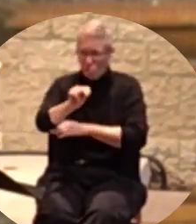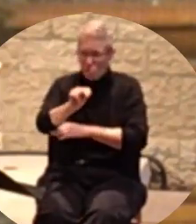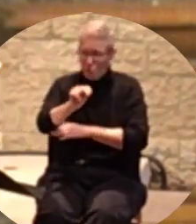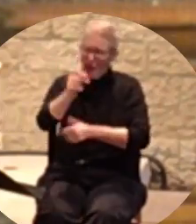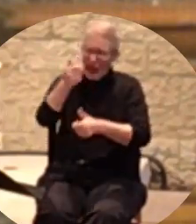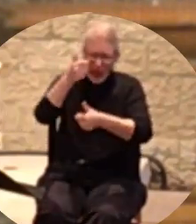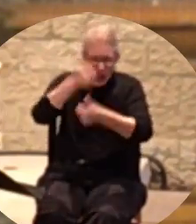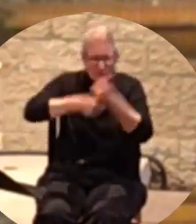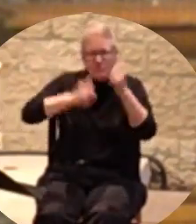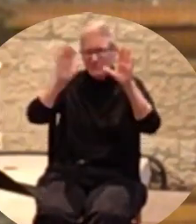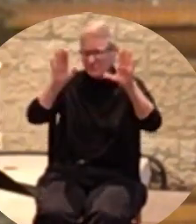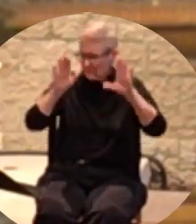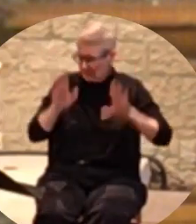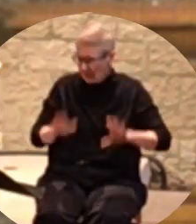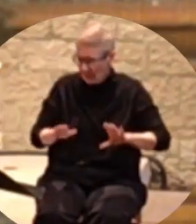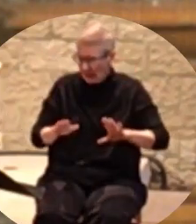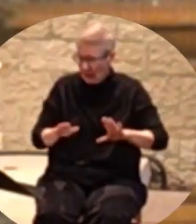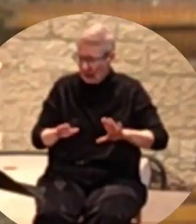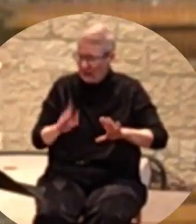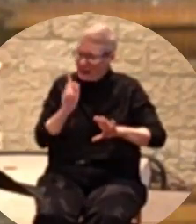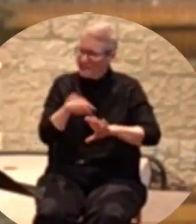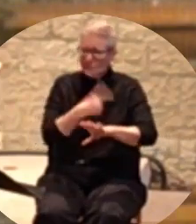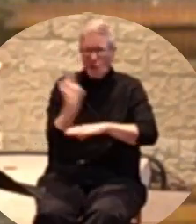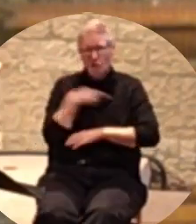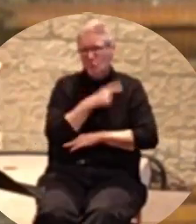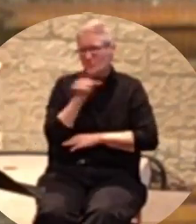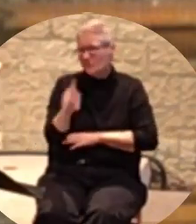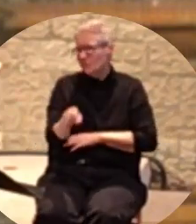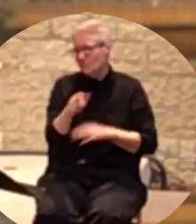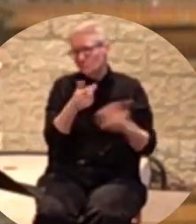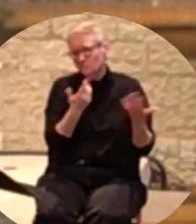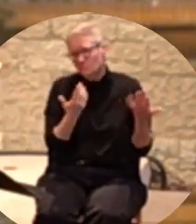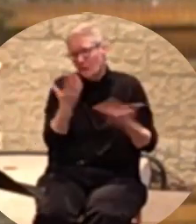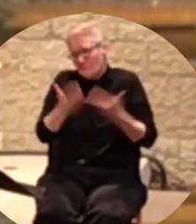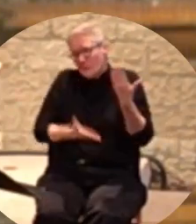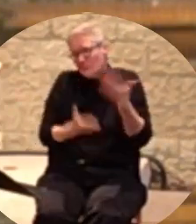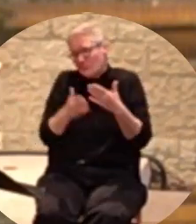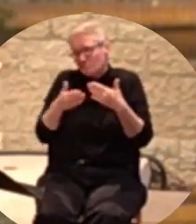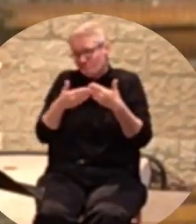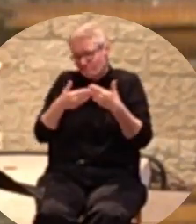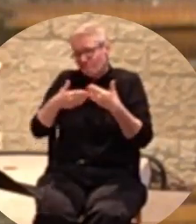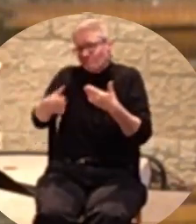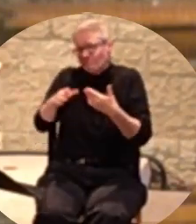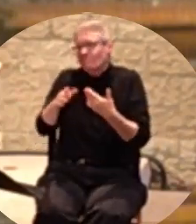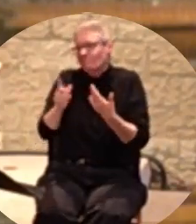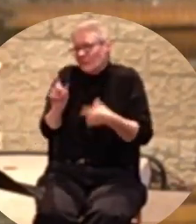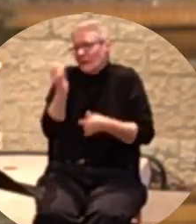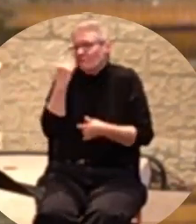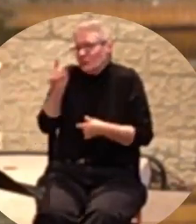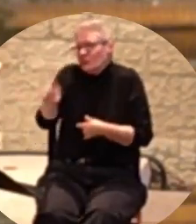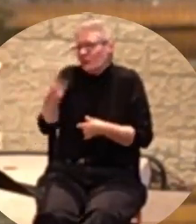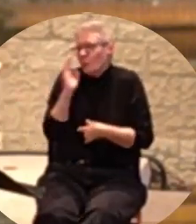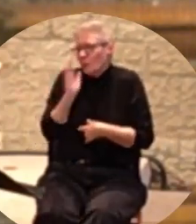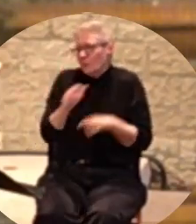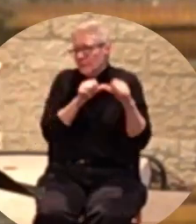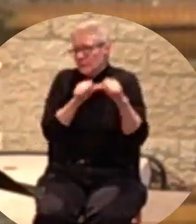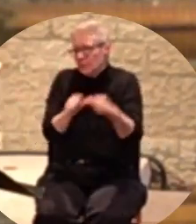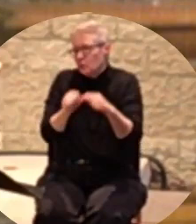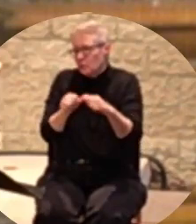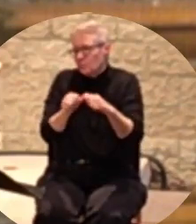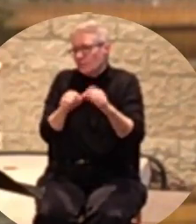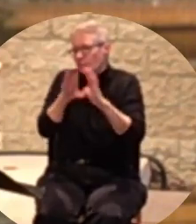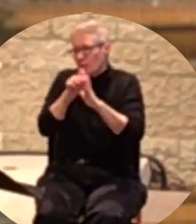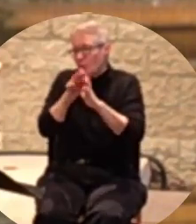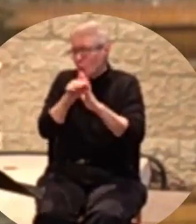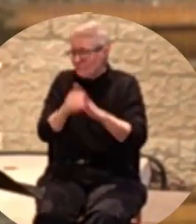every Sunday, as long as is necessary, and probably even after that. We have many ways here